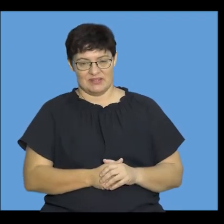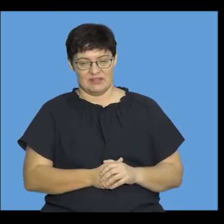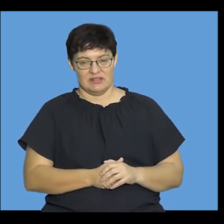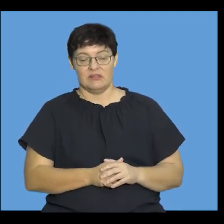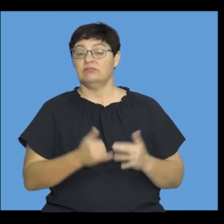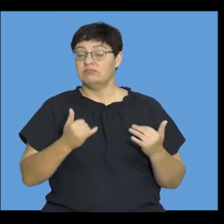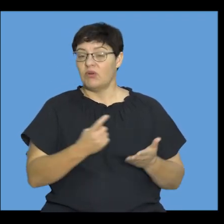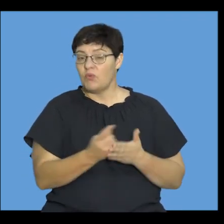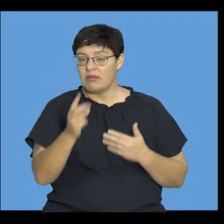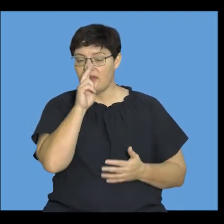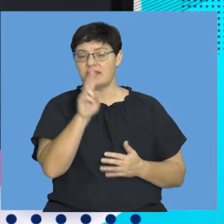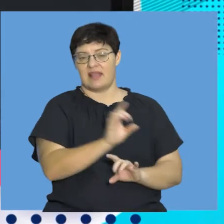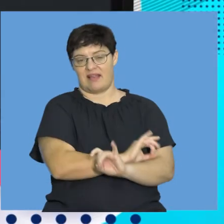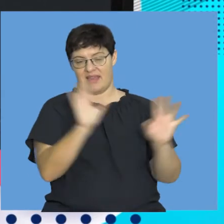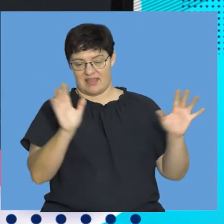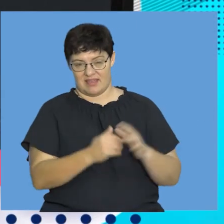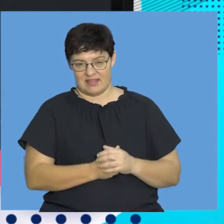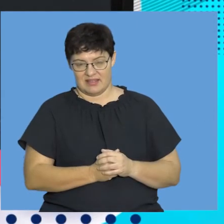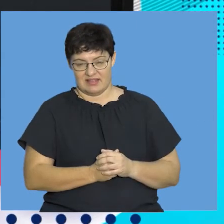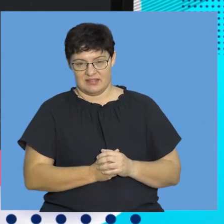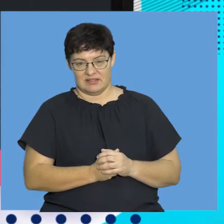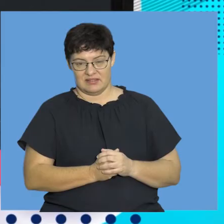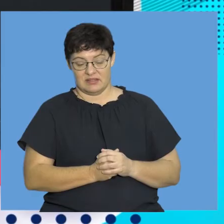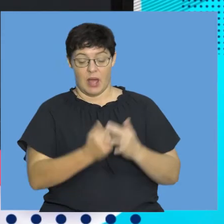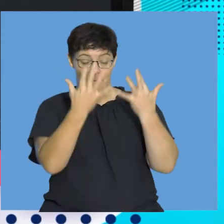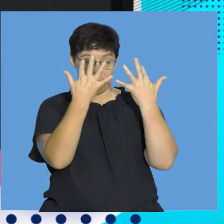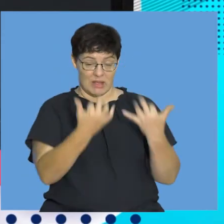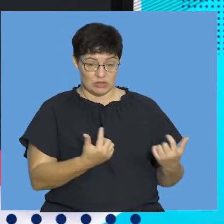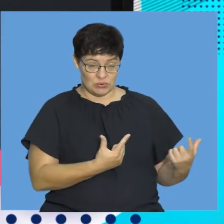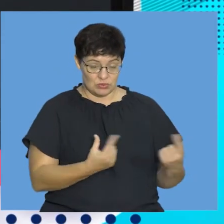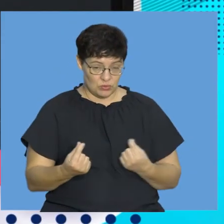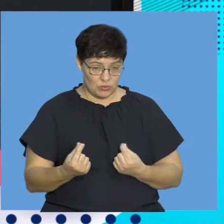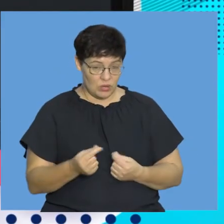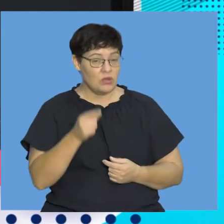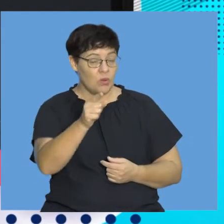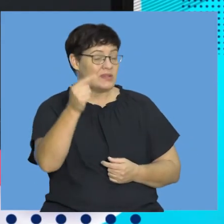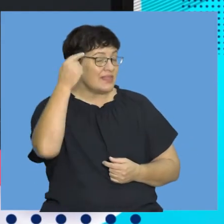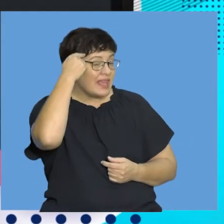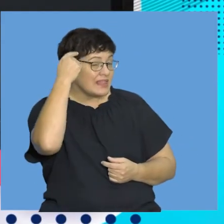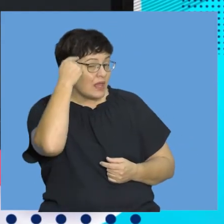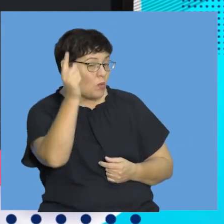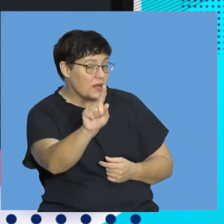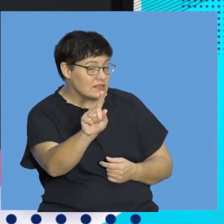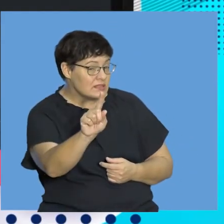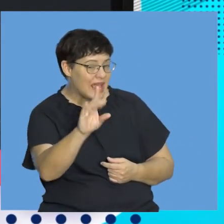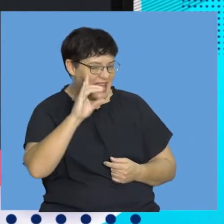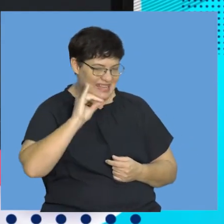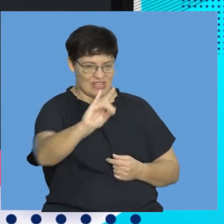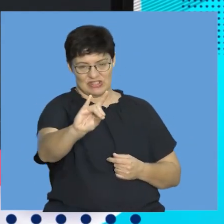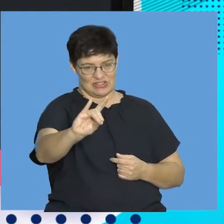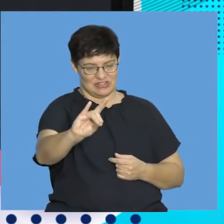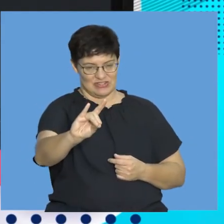bank account. So in this way, you can clearly see that when you're doing a budget, think